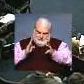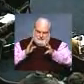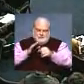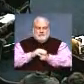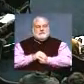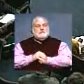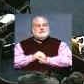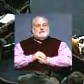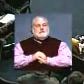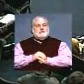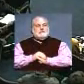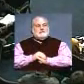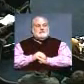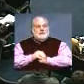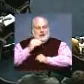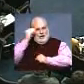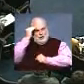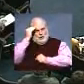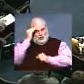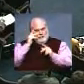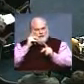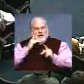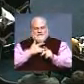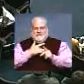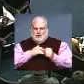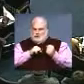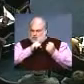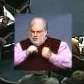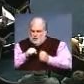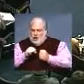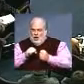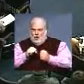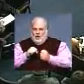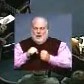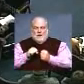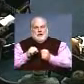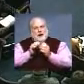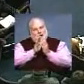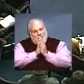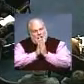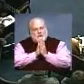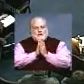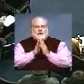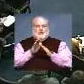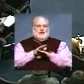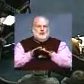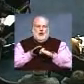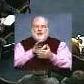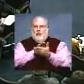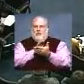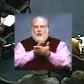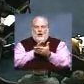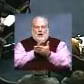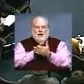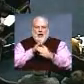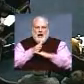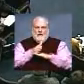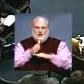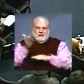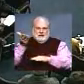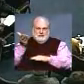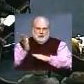Let's keep our decorum, please. I know people feel passionately about this, but I'd ask you not to be applauding after every